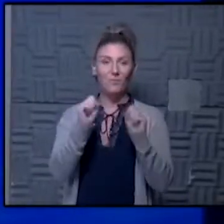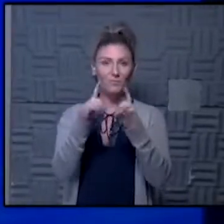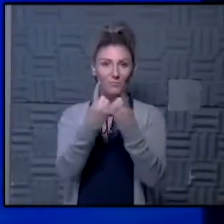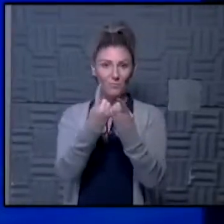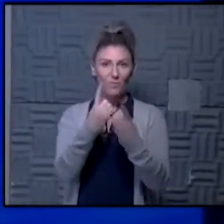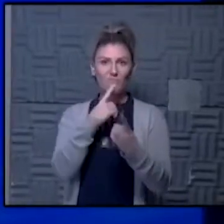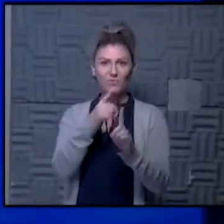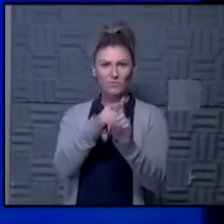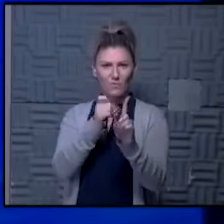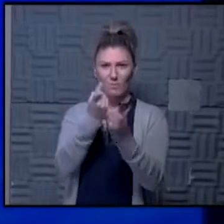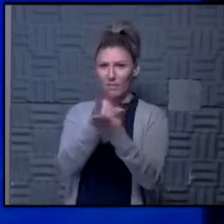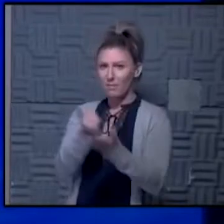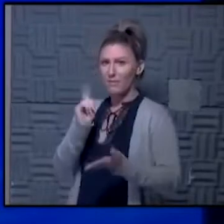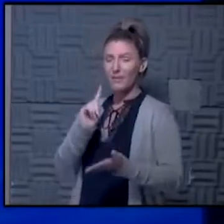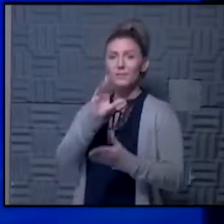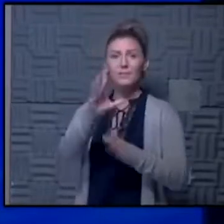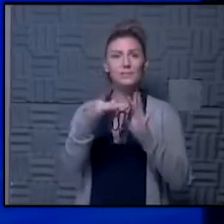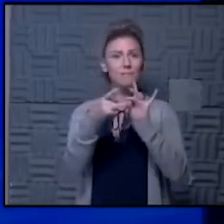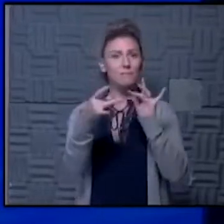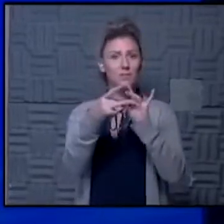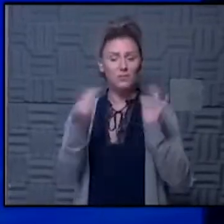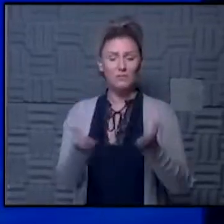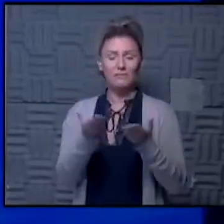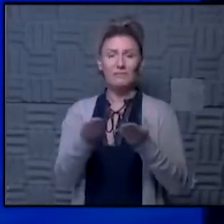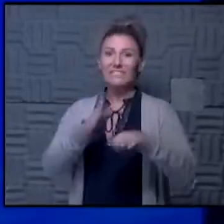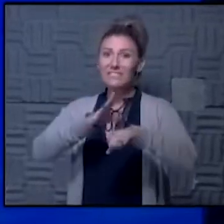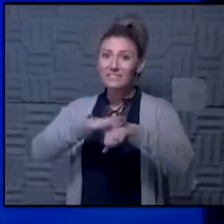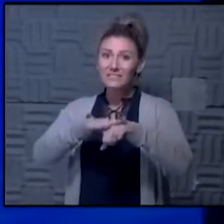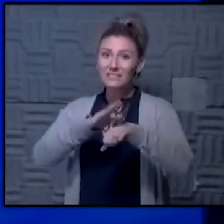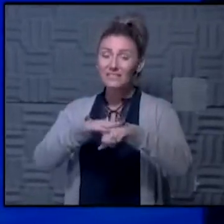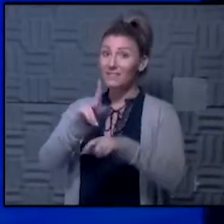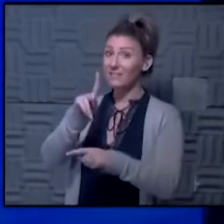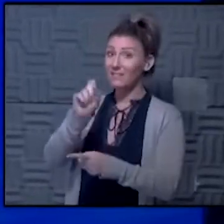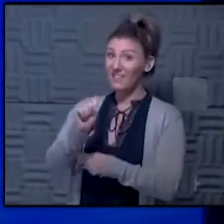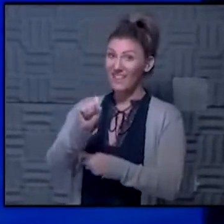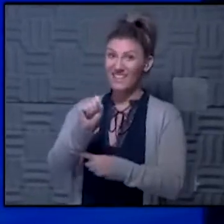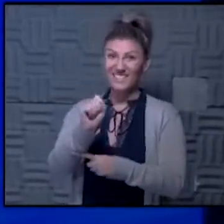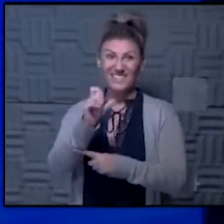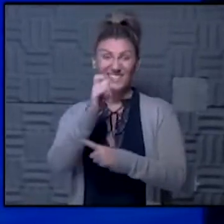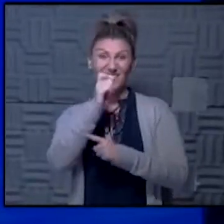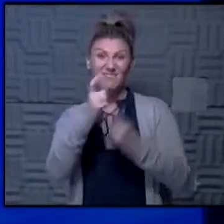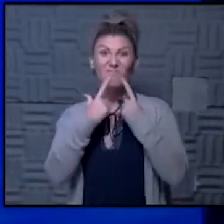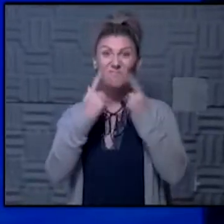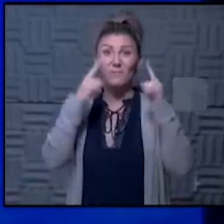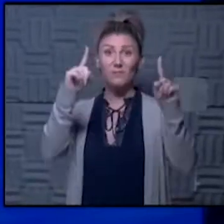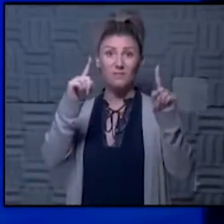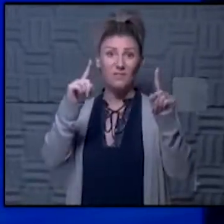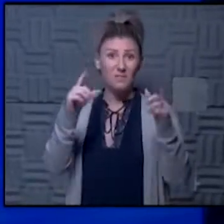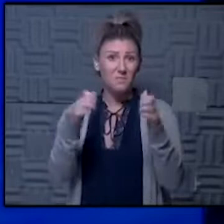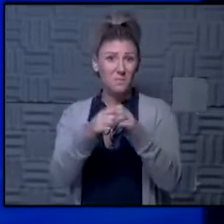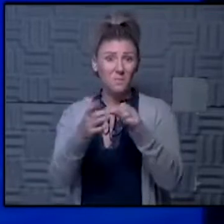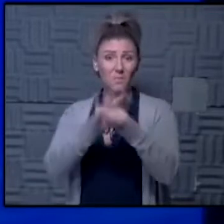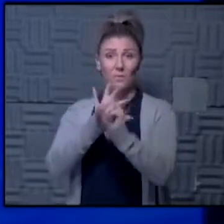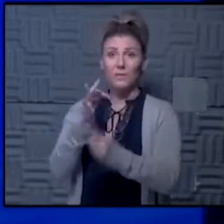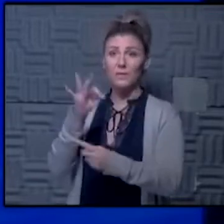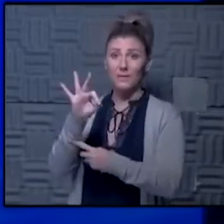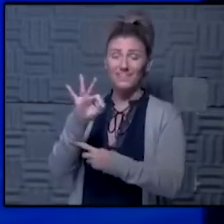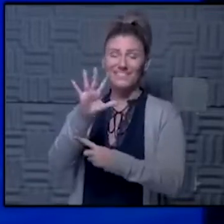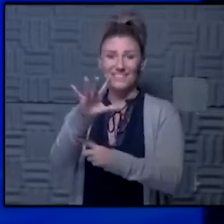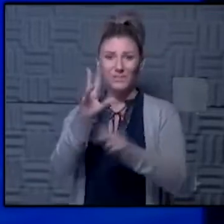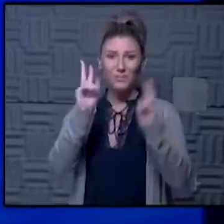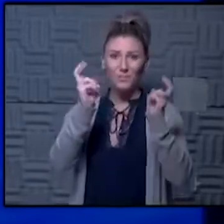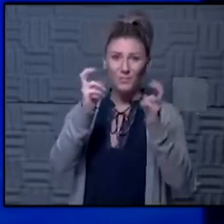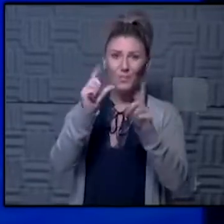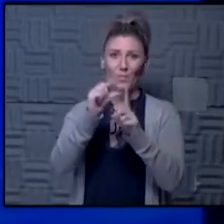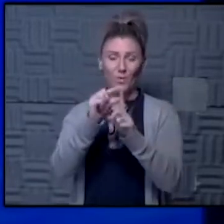this is from last week. In his message here, he warned that Kansas is losing the battle against COVID-19, in his words. Listen